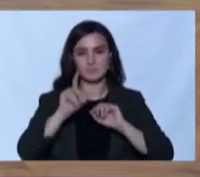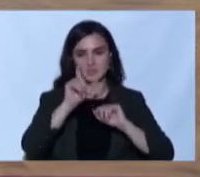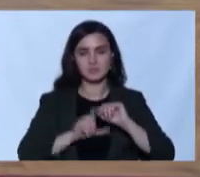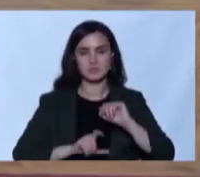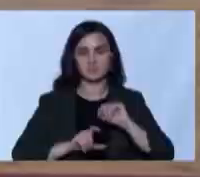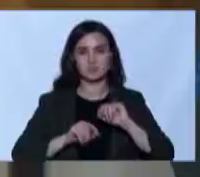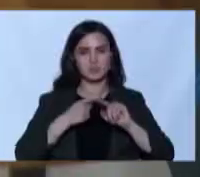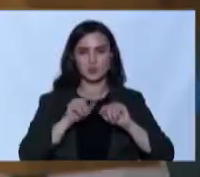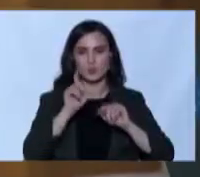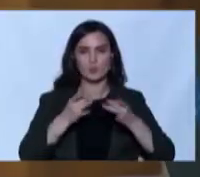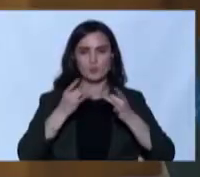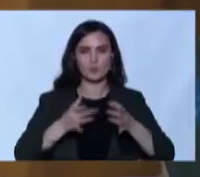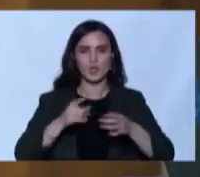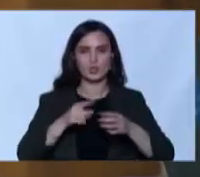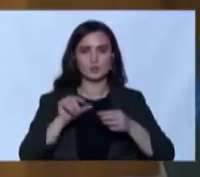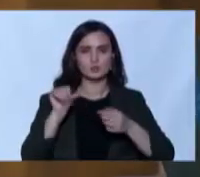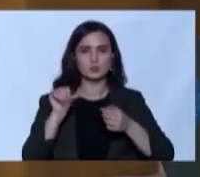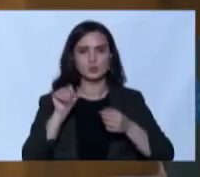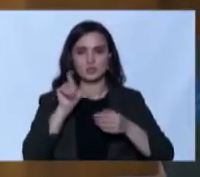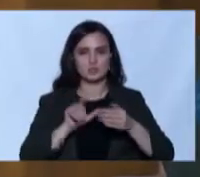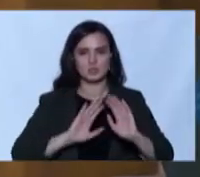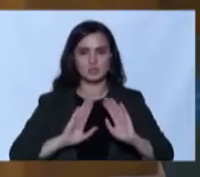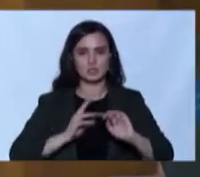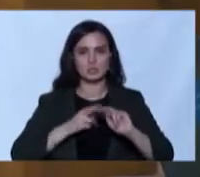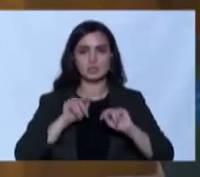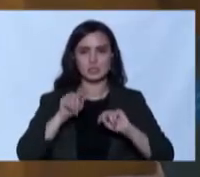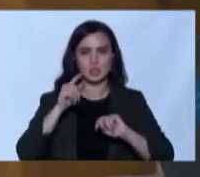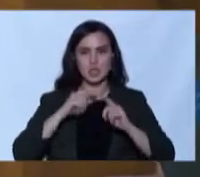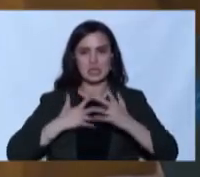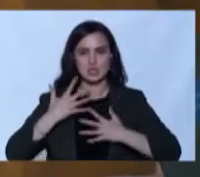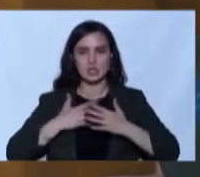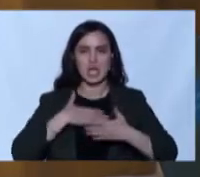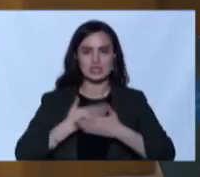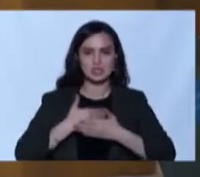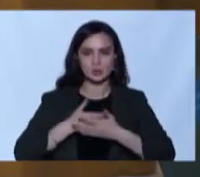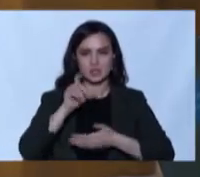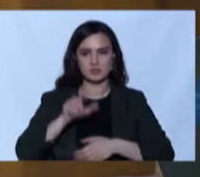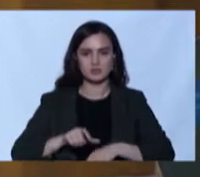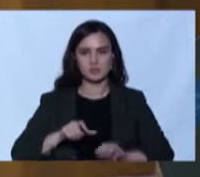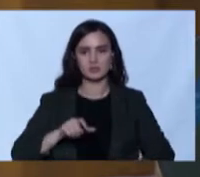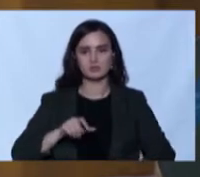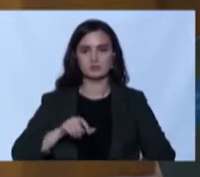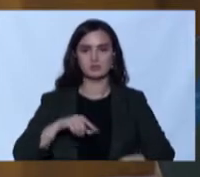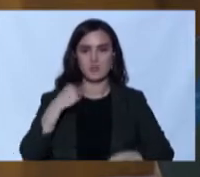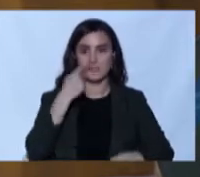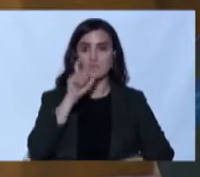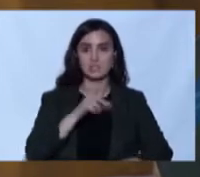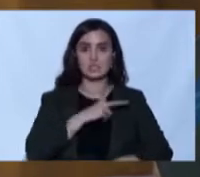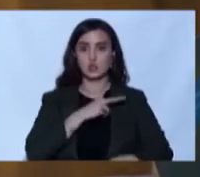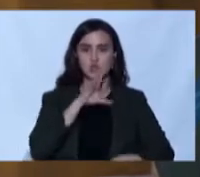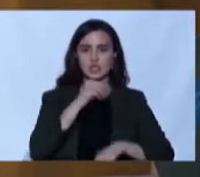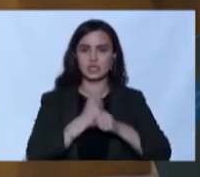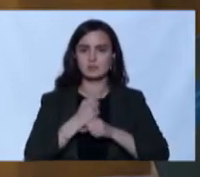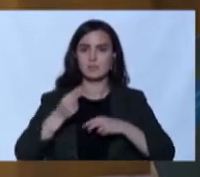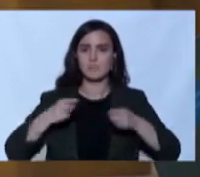Vlad. He's not just this evil sort of mysterious figure. He's an energetic and active person in London doing